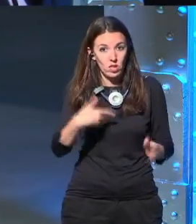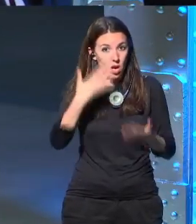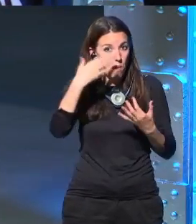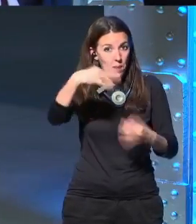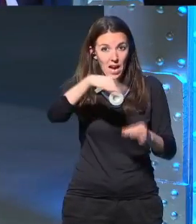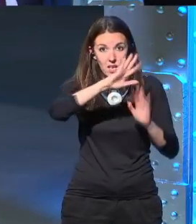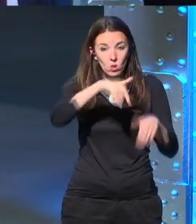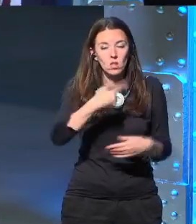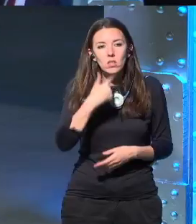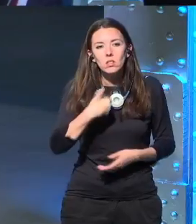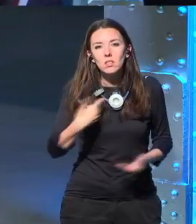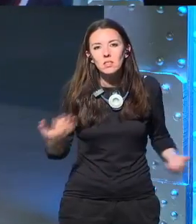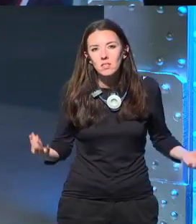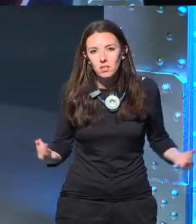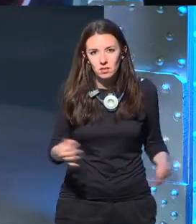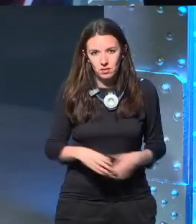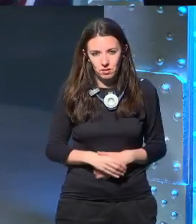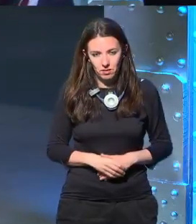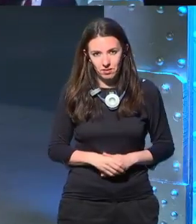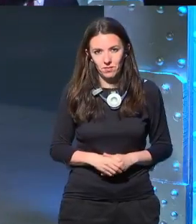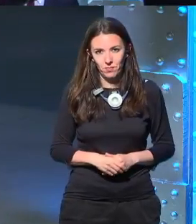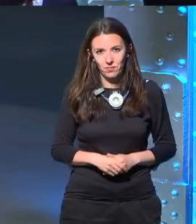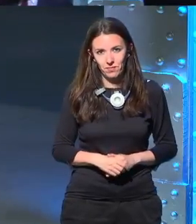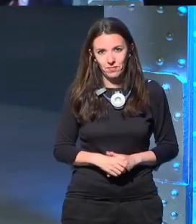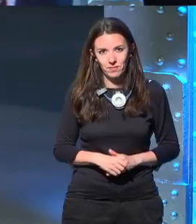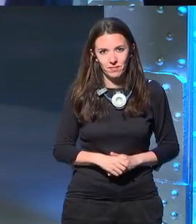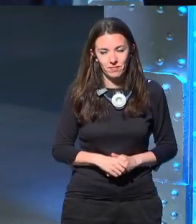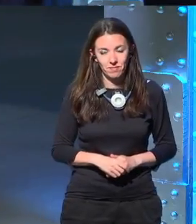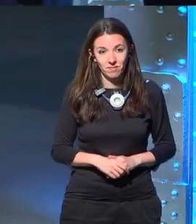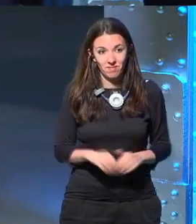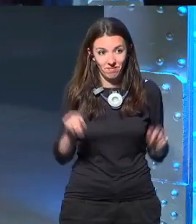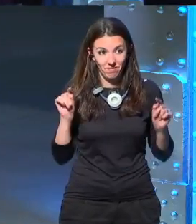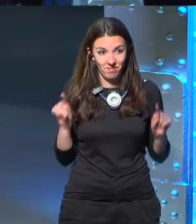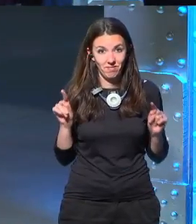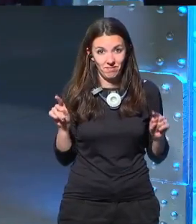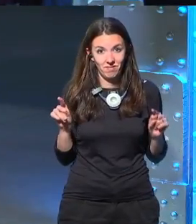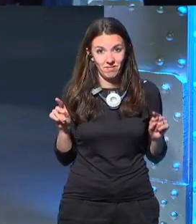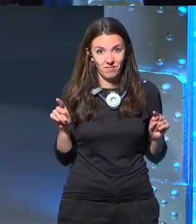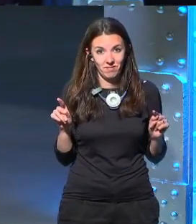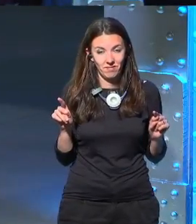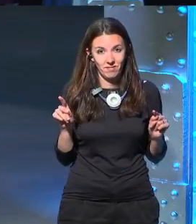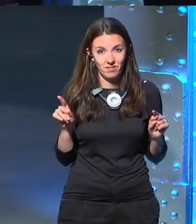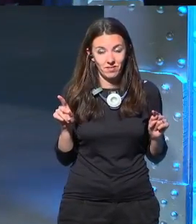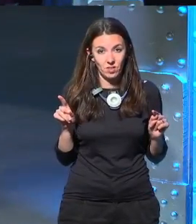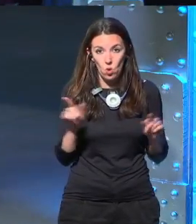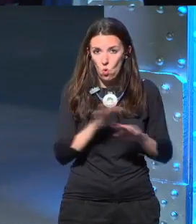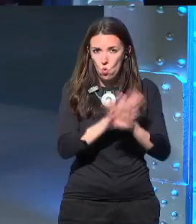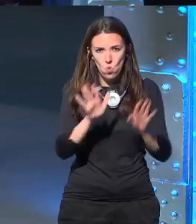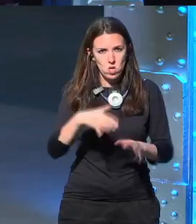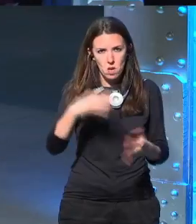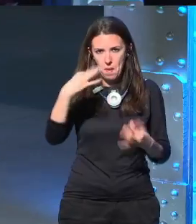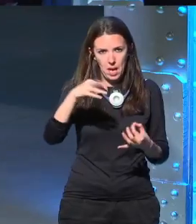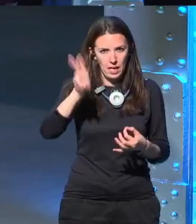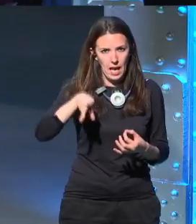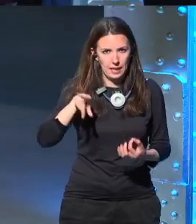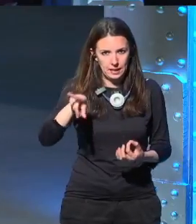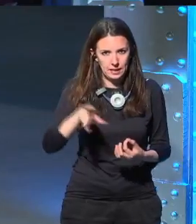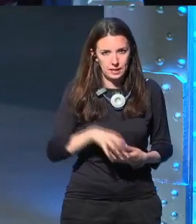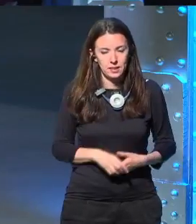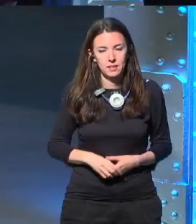us? There he is at his manor house next to the King's Chateau in France. And what